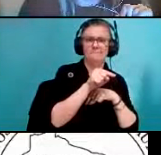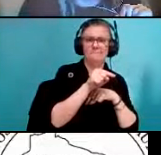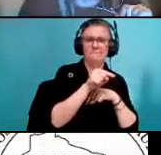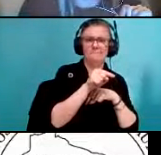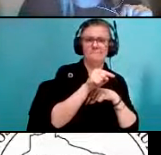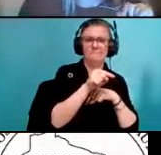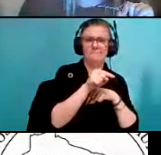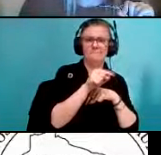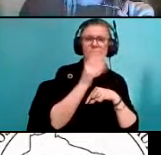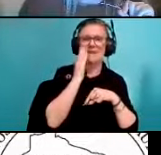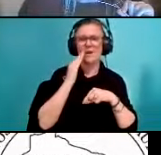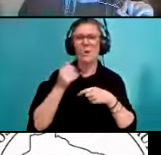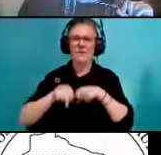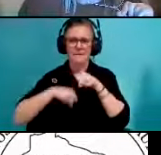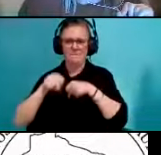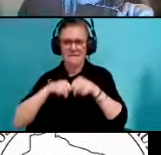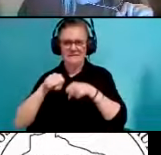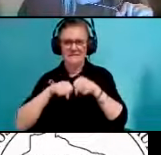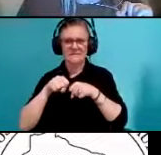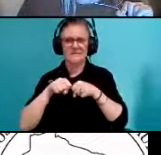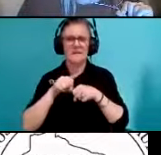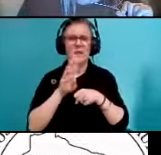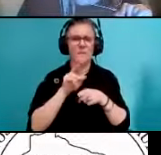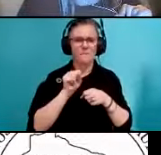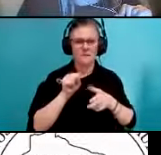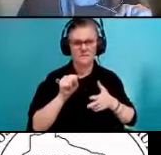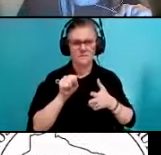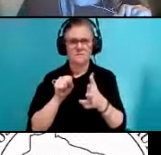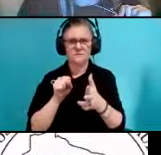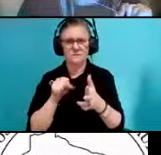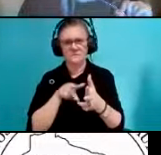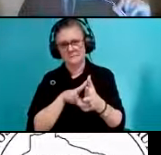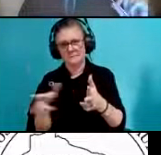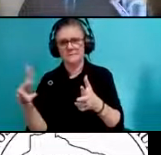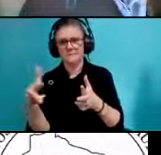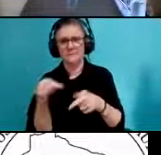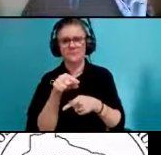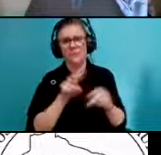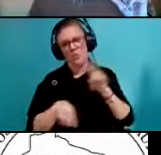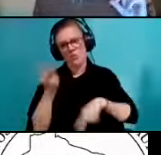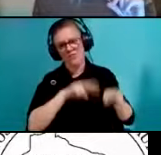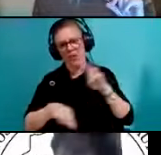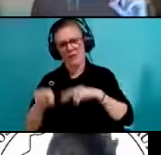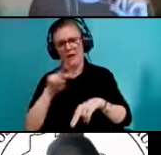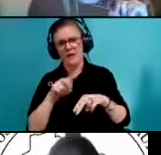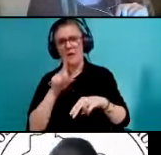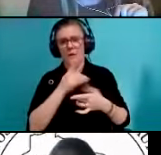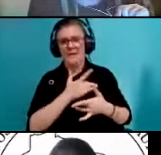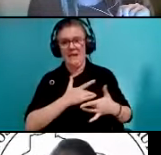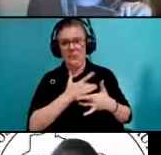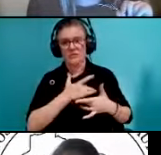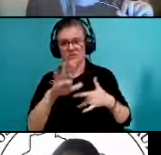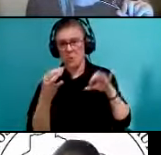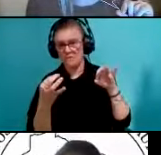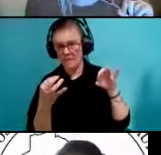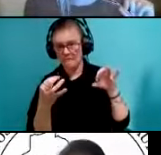the interaction with bikes in the bus lane, you know, this is something we're looking at and we'll continue to look at. Would appreciate, you know, feedback on